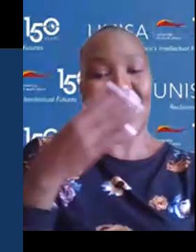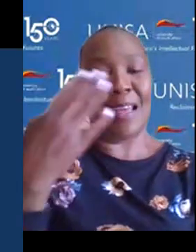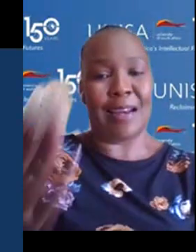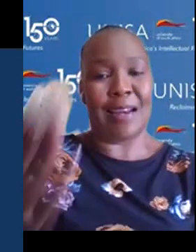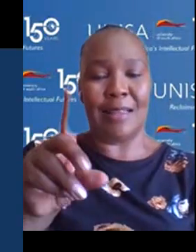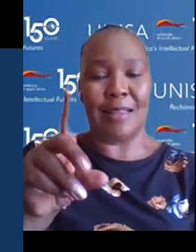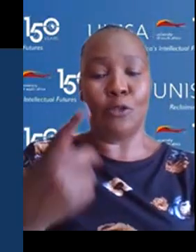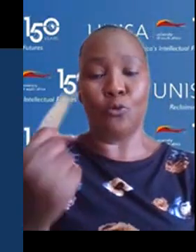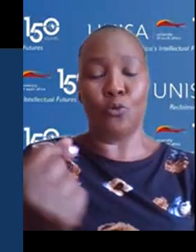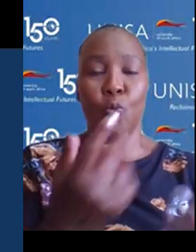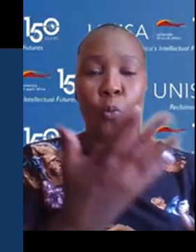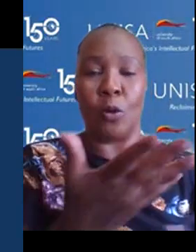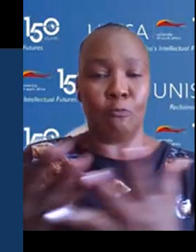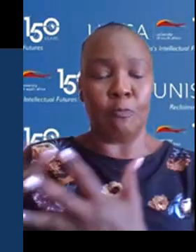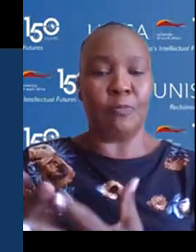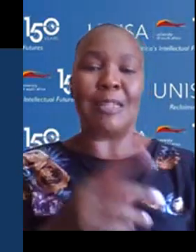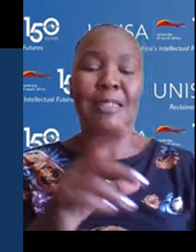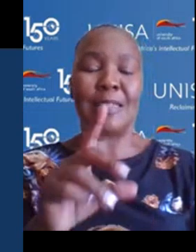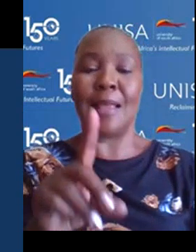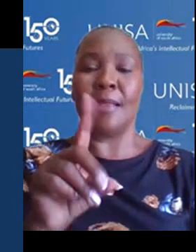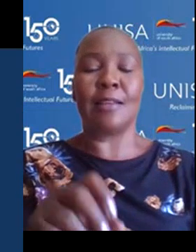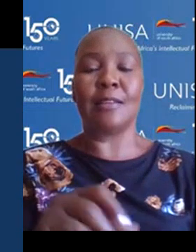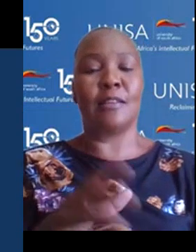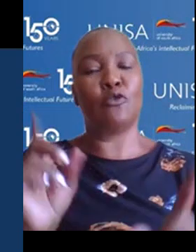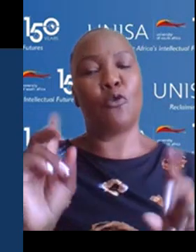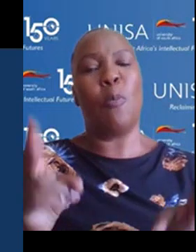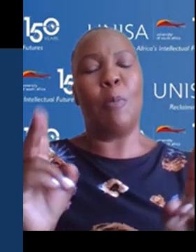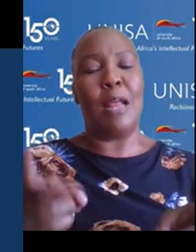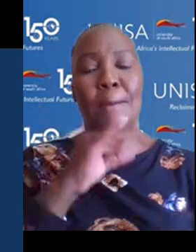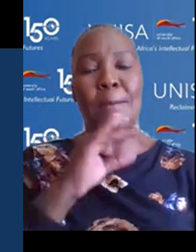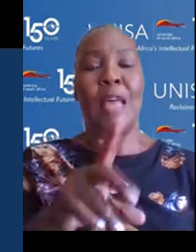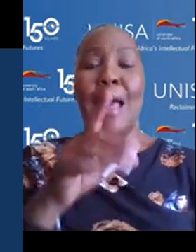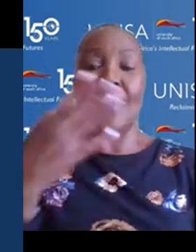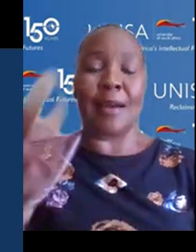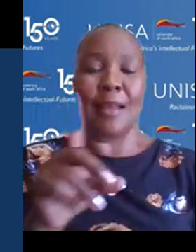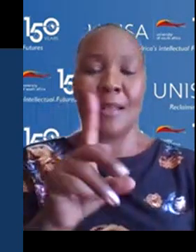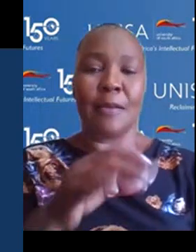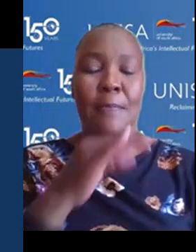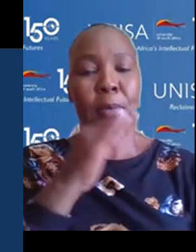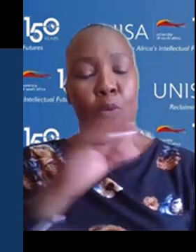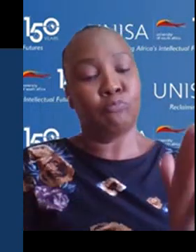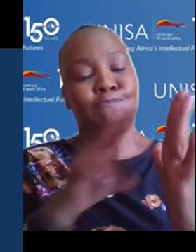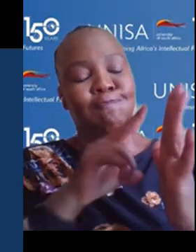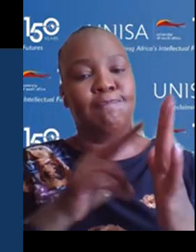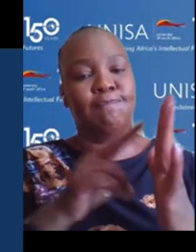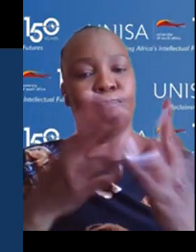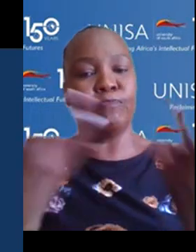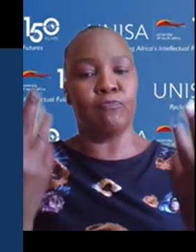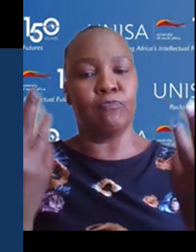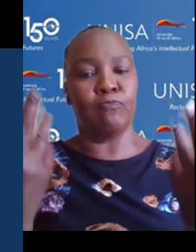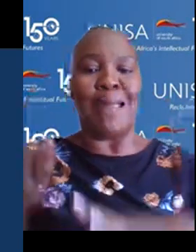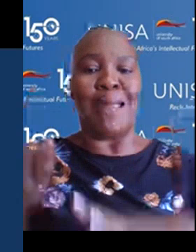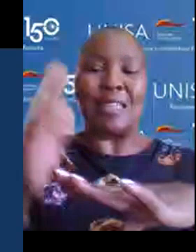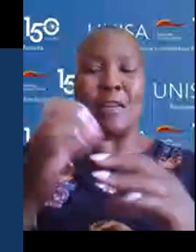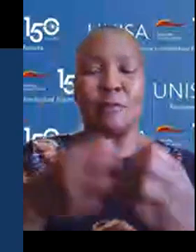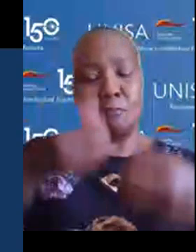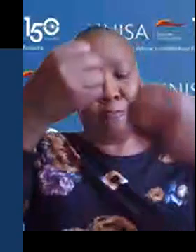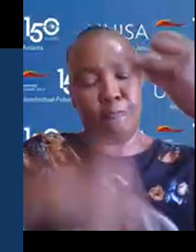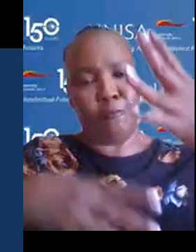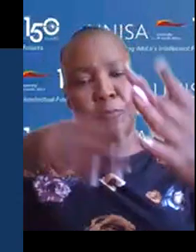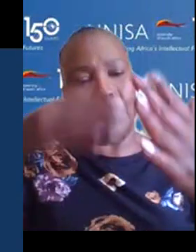following. So when we say click, it's just normal clicking. Right click means we want to look at those extra options that are